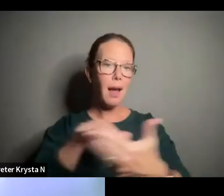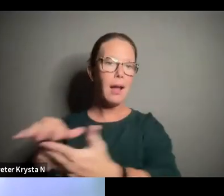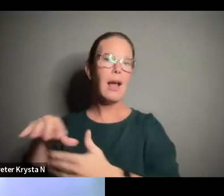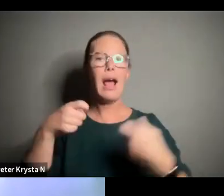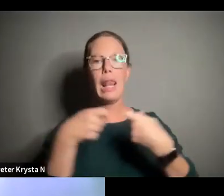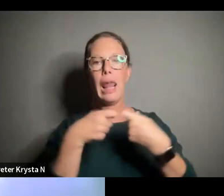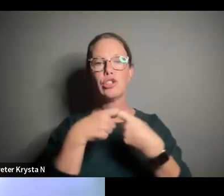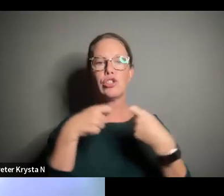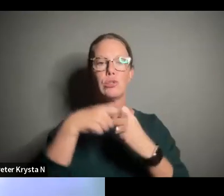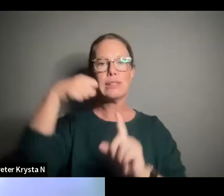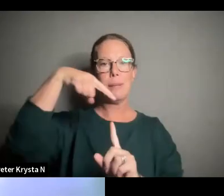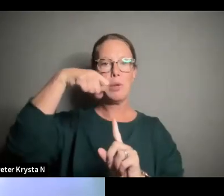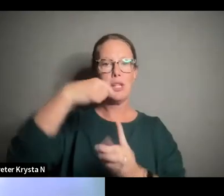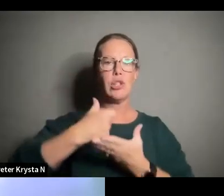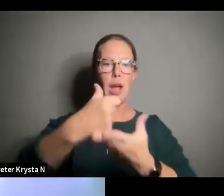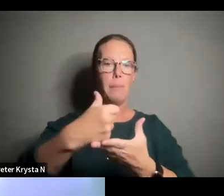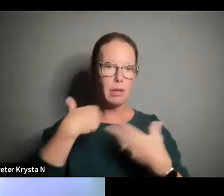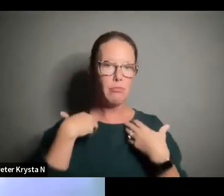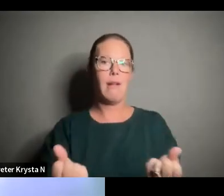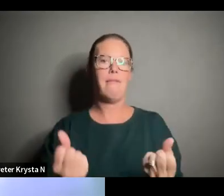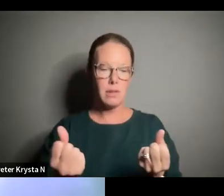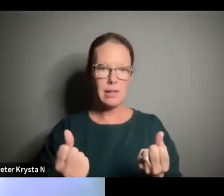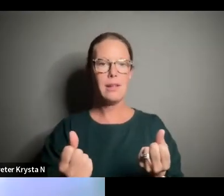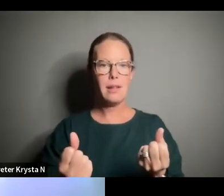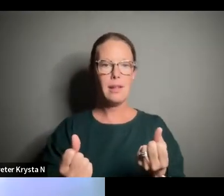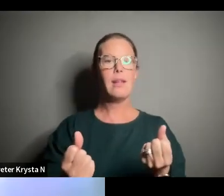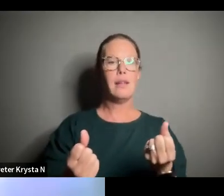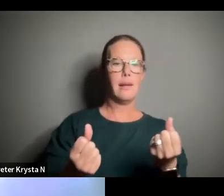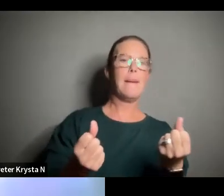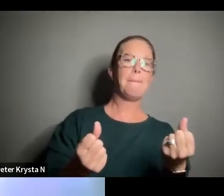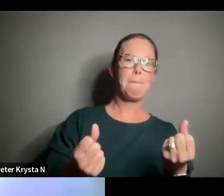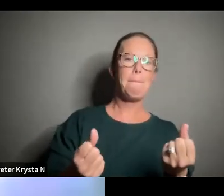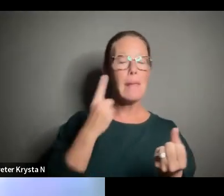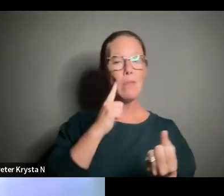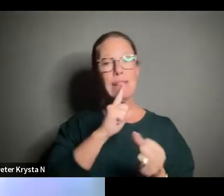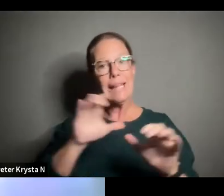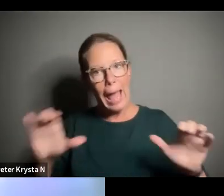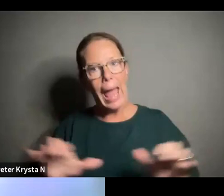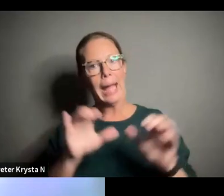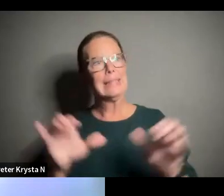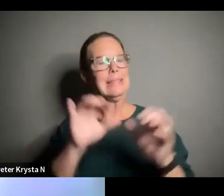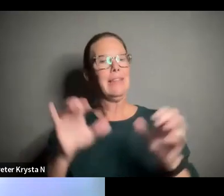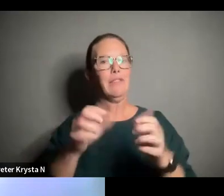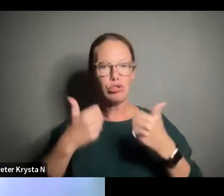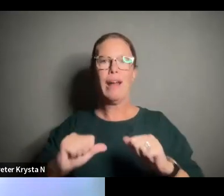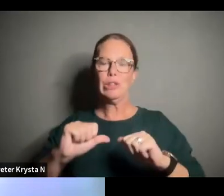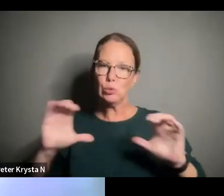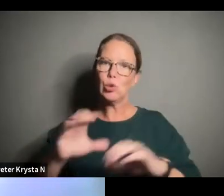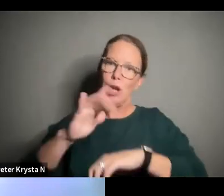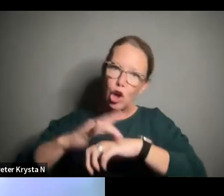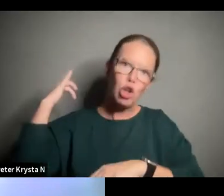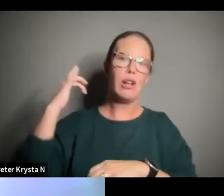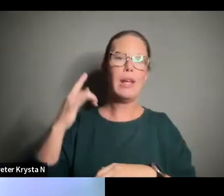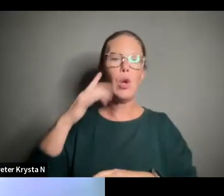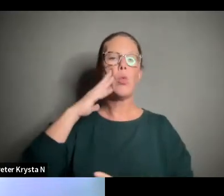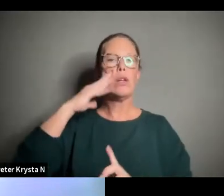stimulation helping in recovery. And this is why I really have been so active in doing this early. So we know that electrical